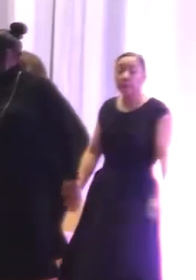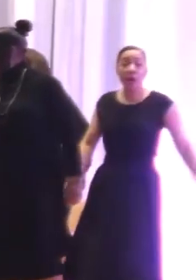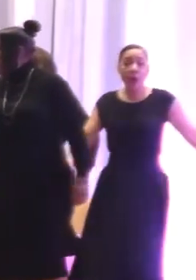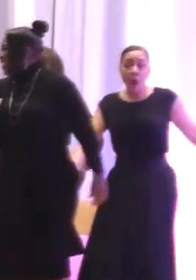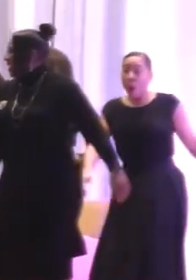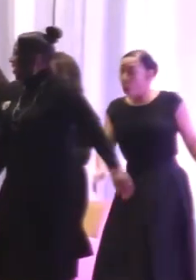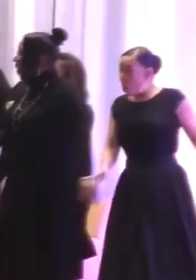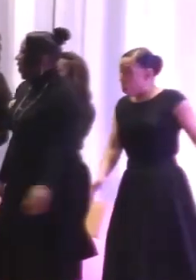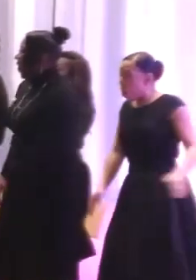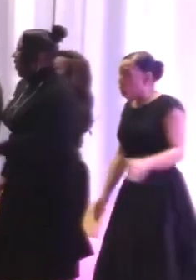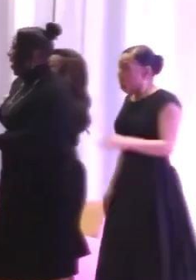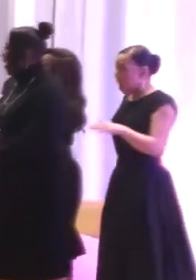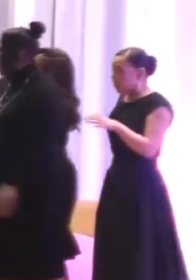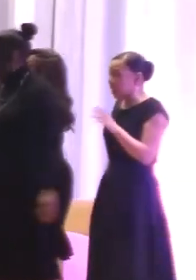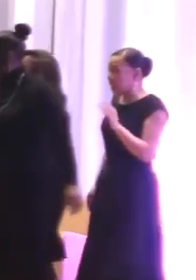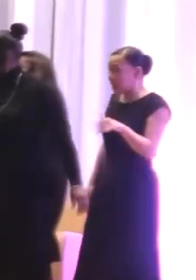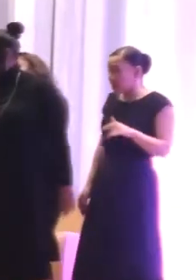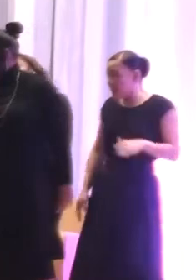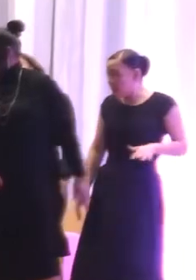Oh, a happy day.